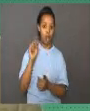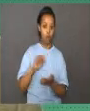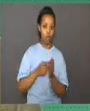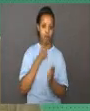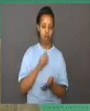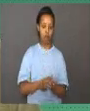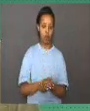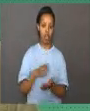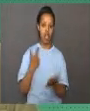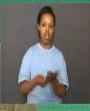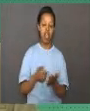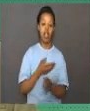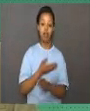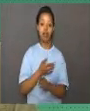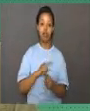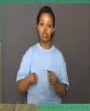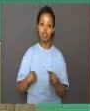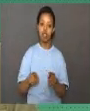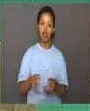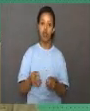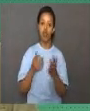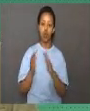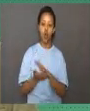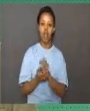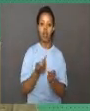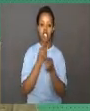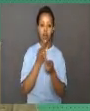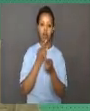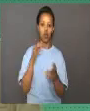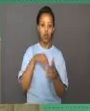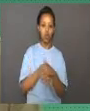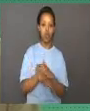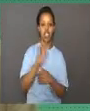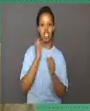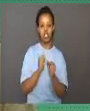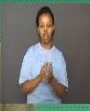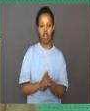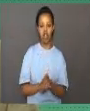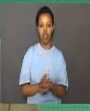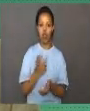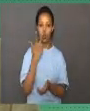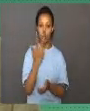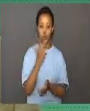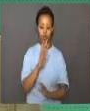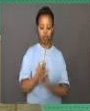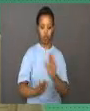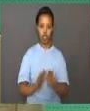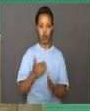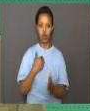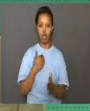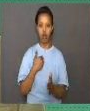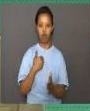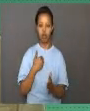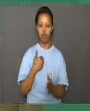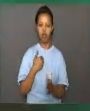However, it is found in more proteins. There are 3 stages in the